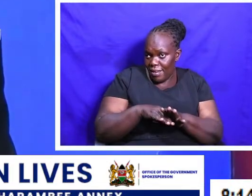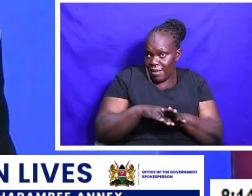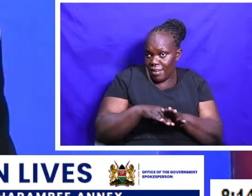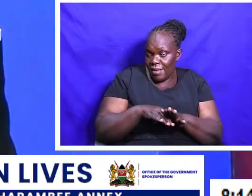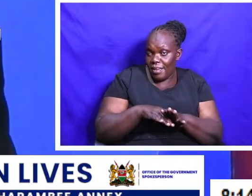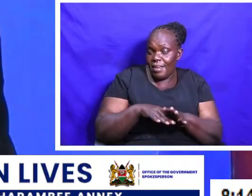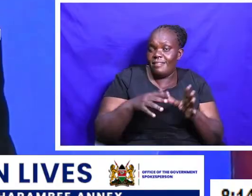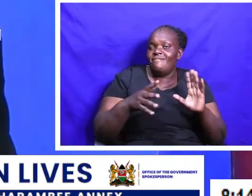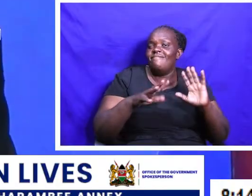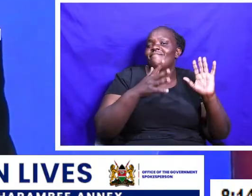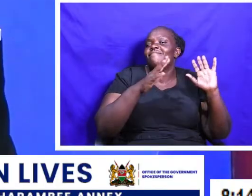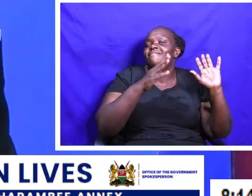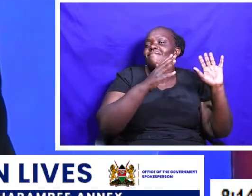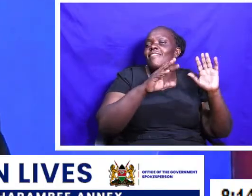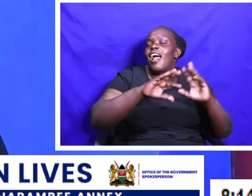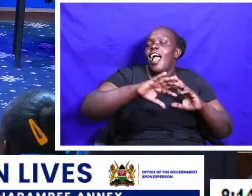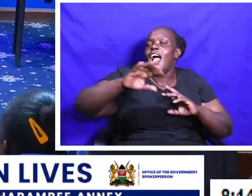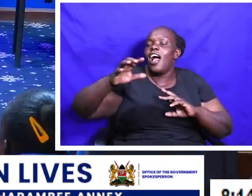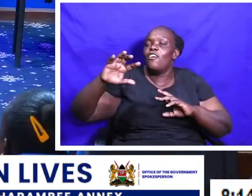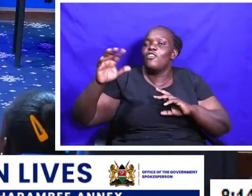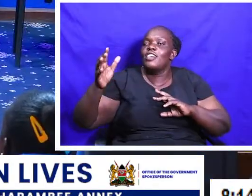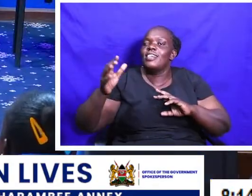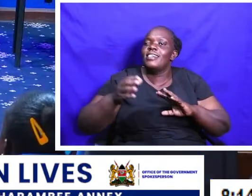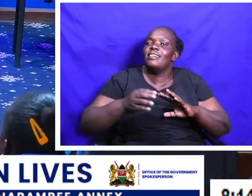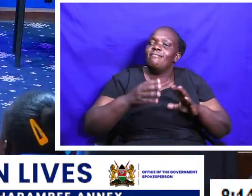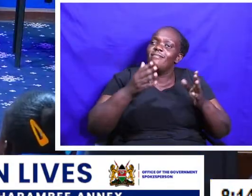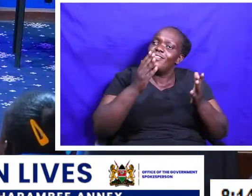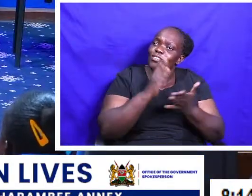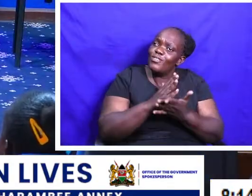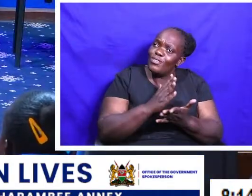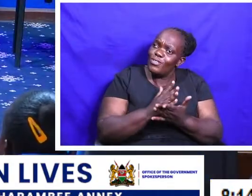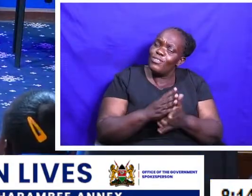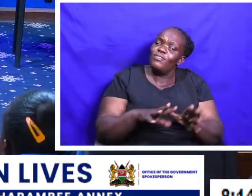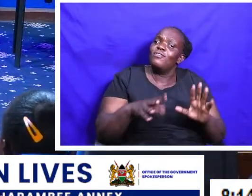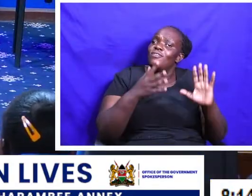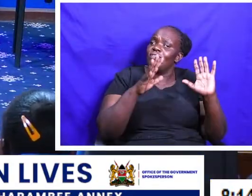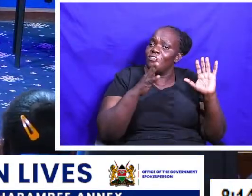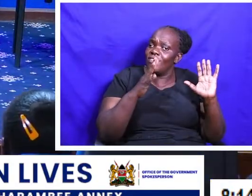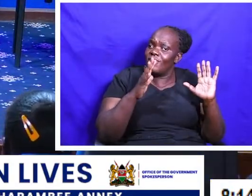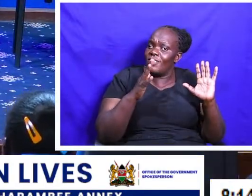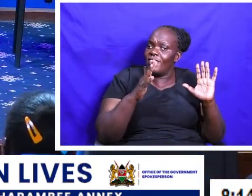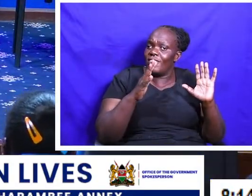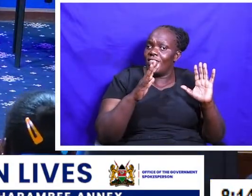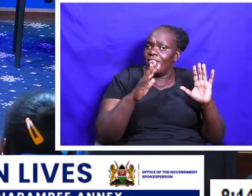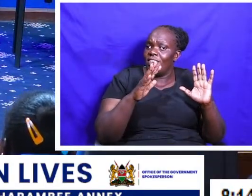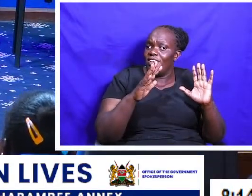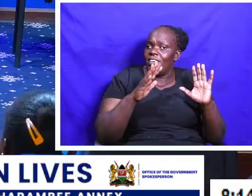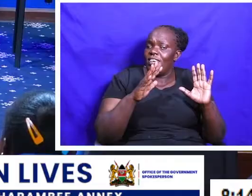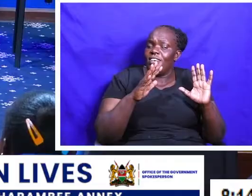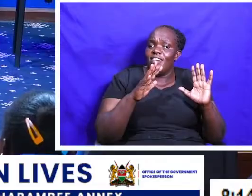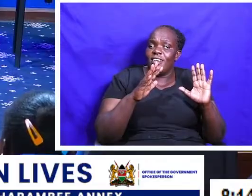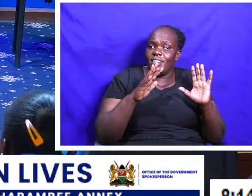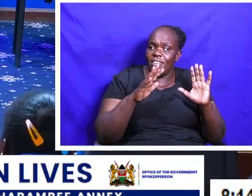Umekuwa waziri? Yeah, nimekuwa waziri kwa county, yes, yeah. Na Sheila wewe pigeni makofi kabisa.